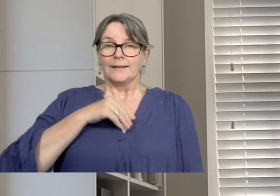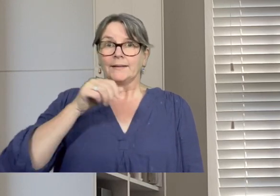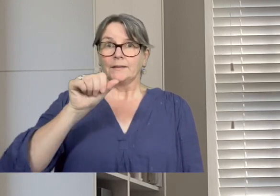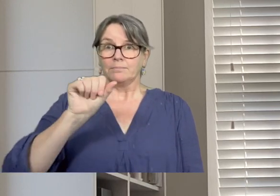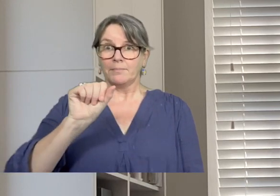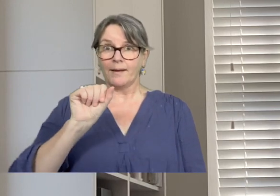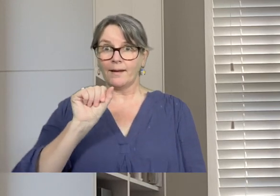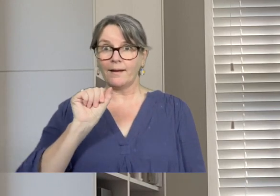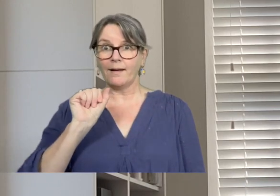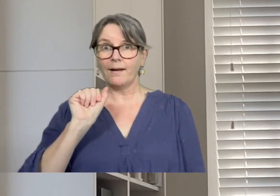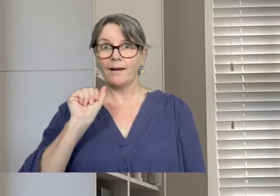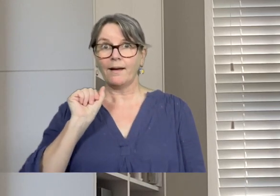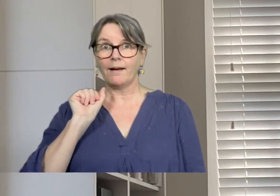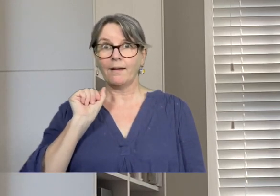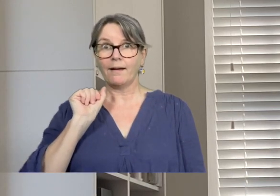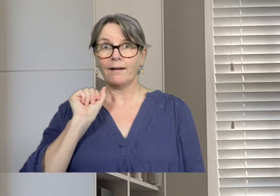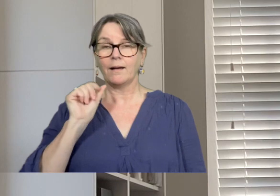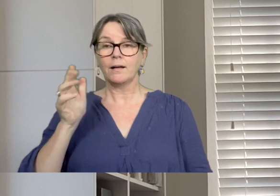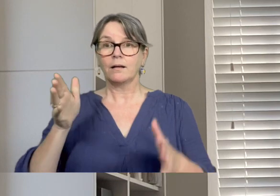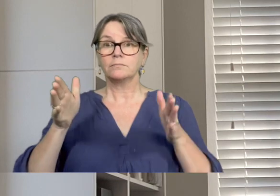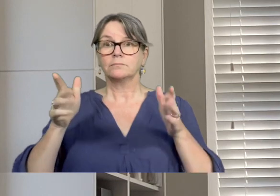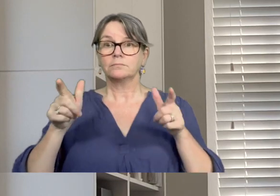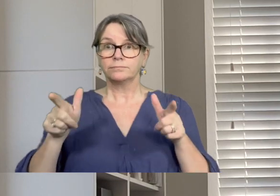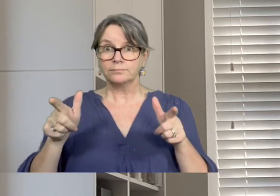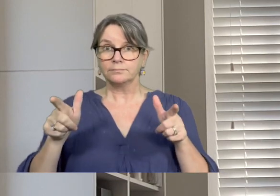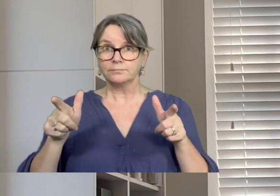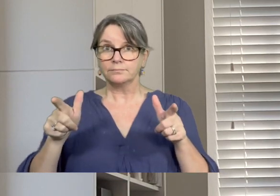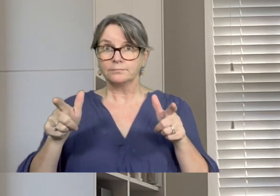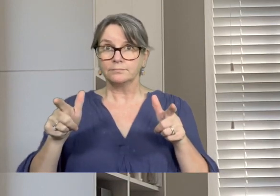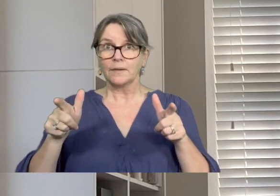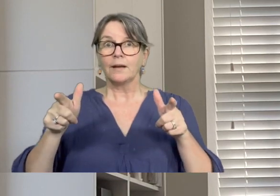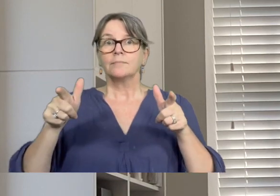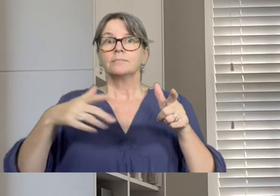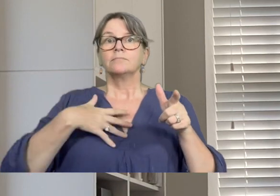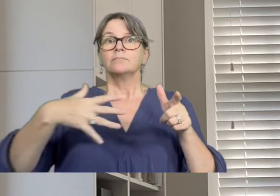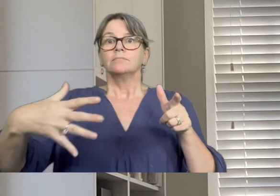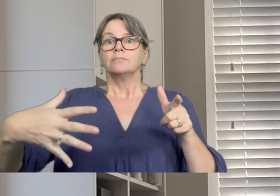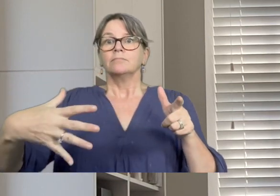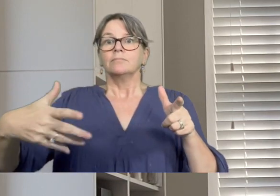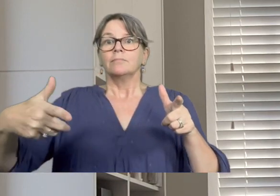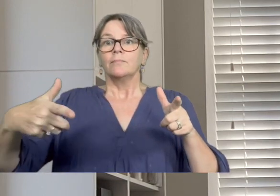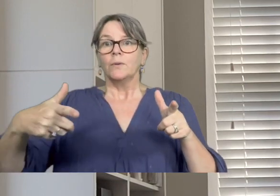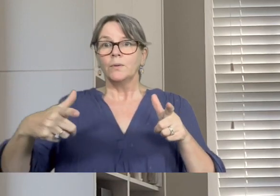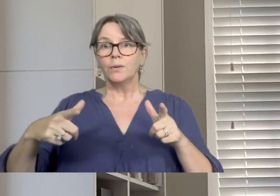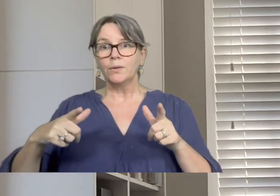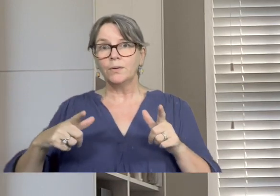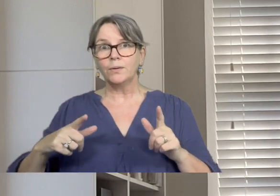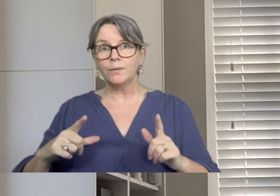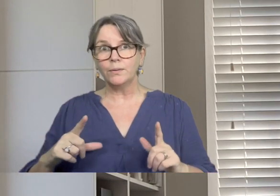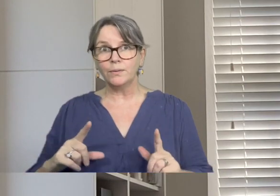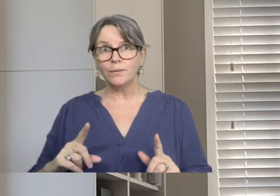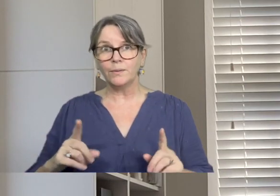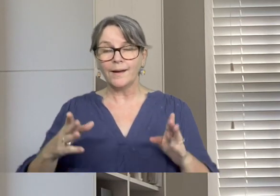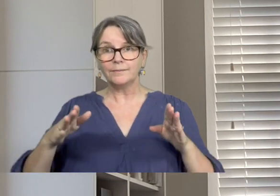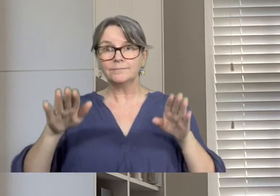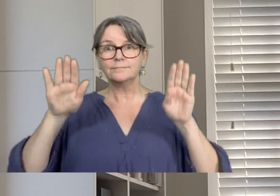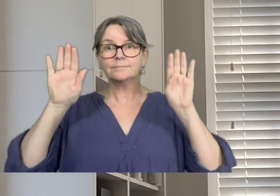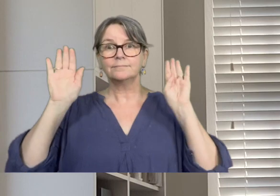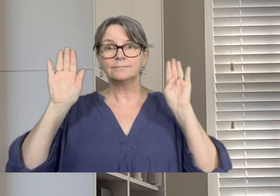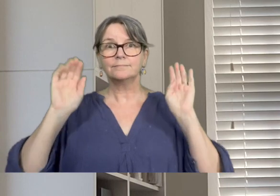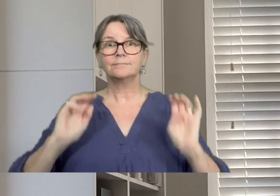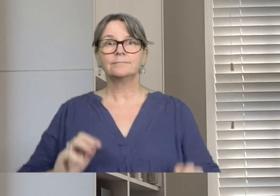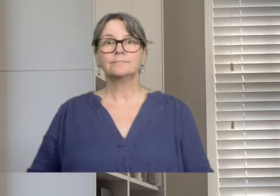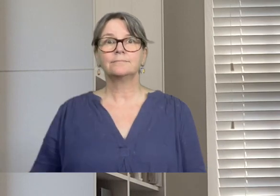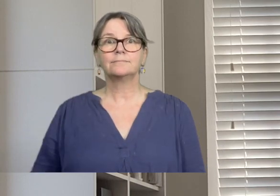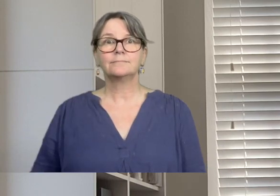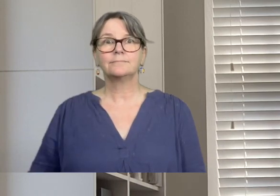out, we roll underneath. If you want to, you can pause. Take a breath, breath out. So a little